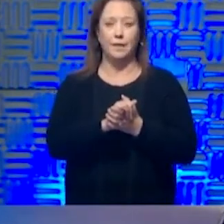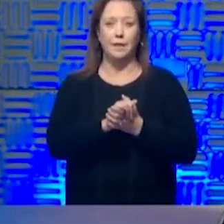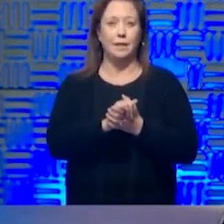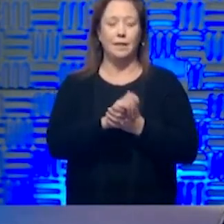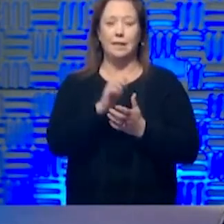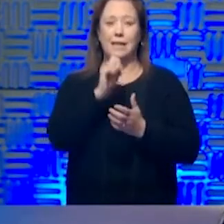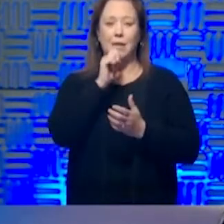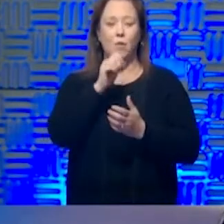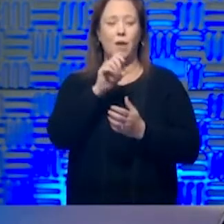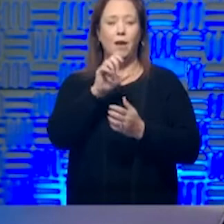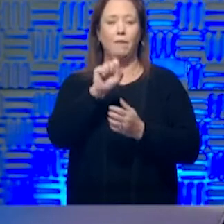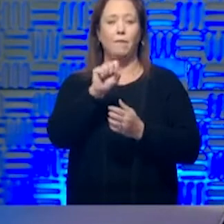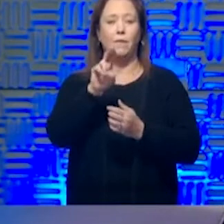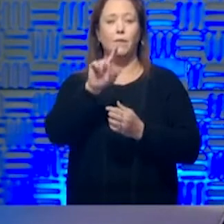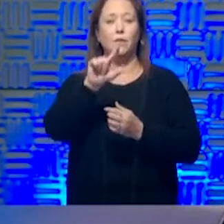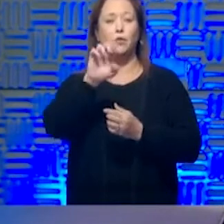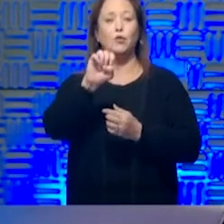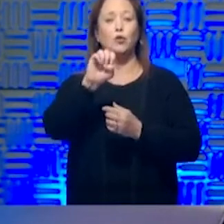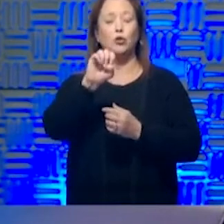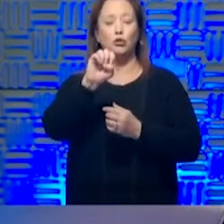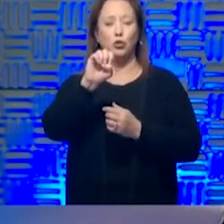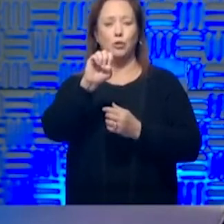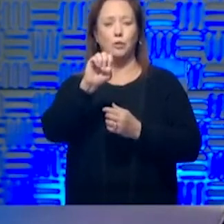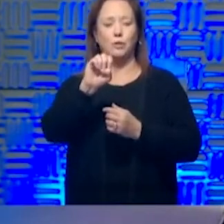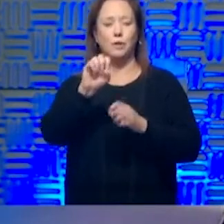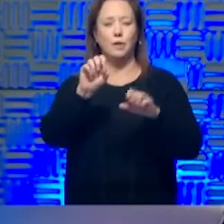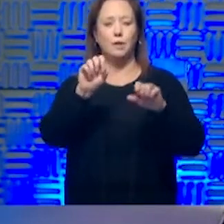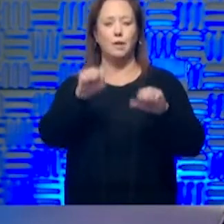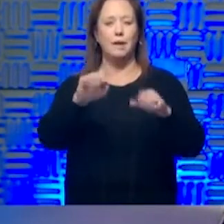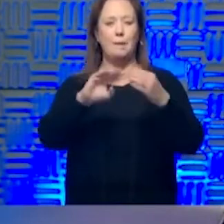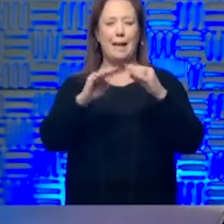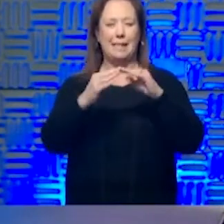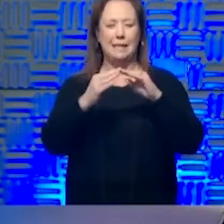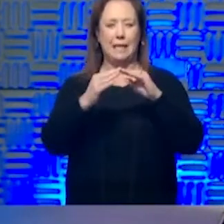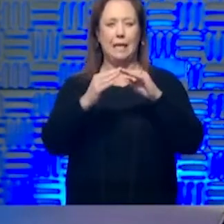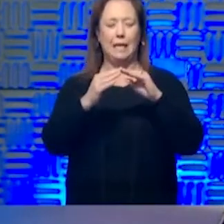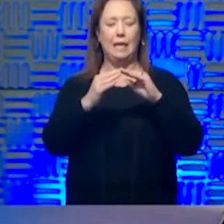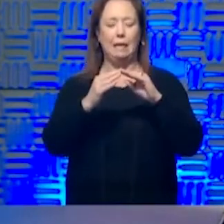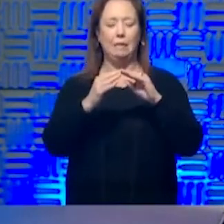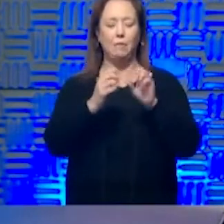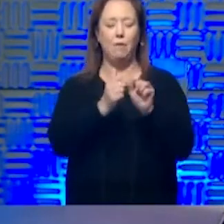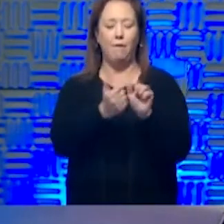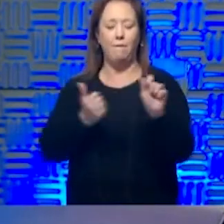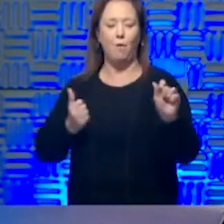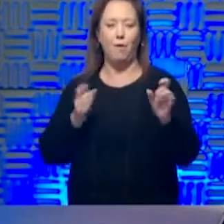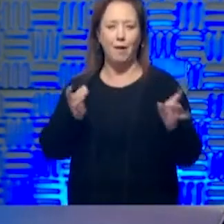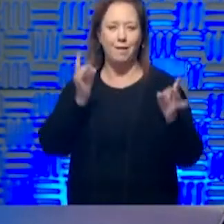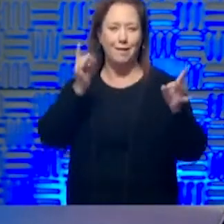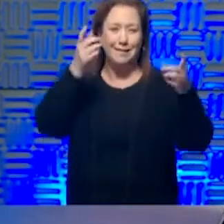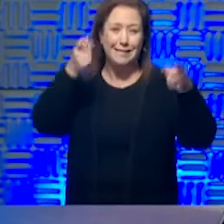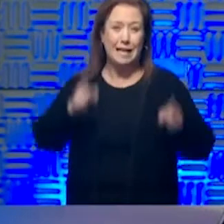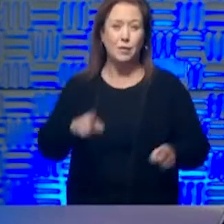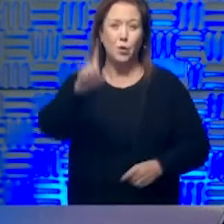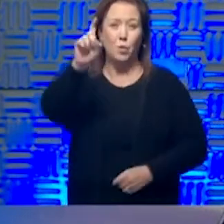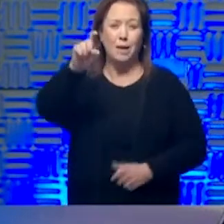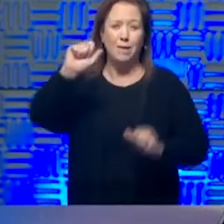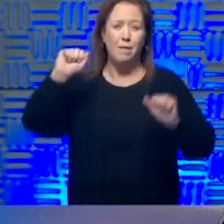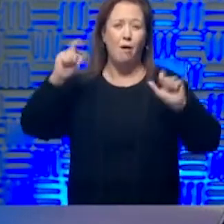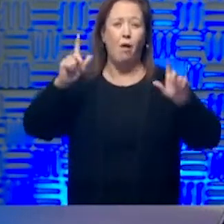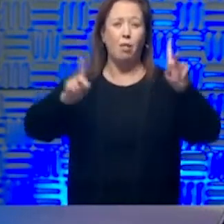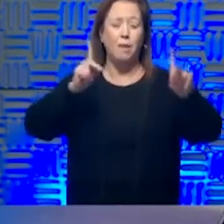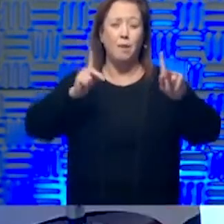surge capacity, and I think to avert a disaster, we need all hands on